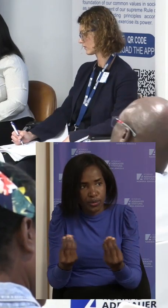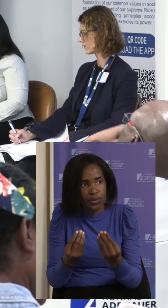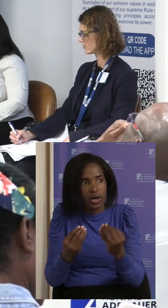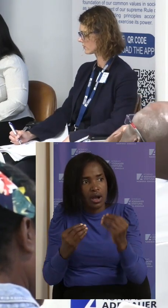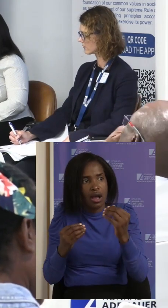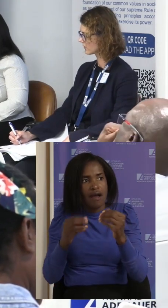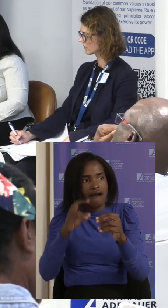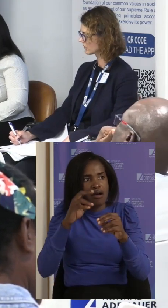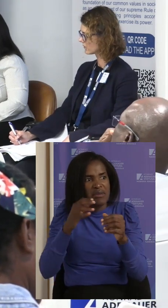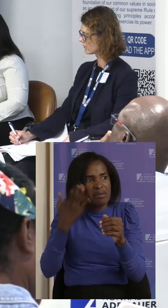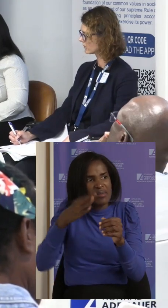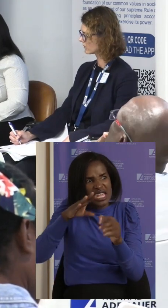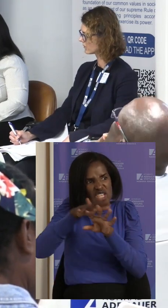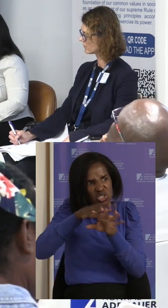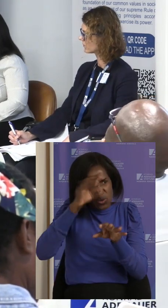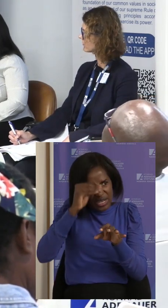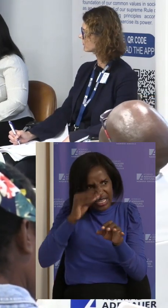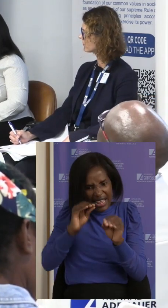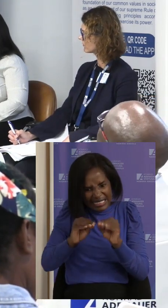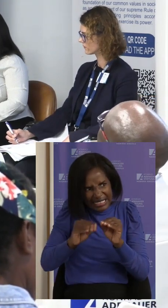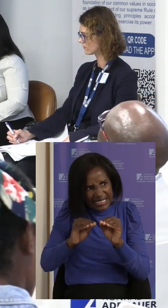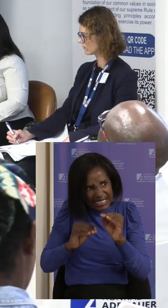up and meet the requirements.